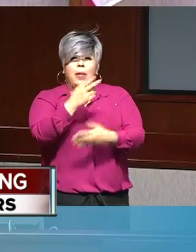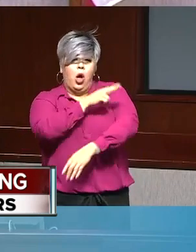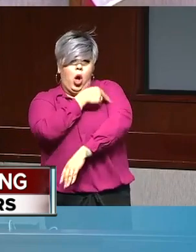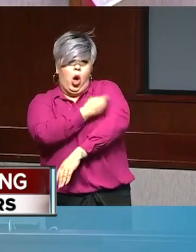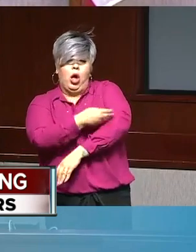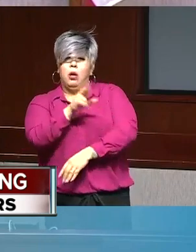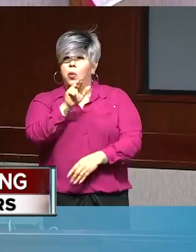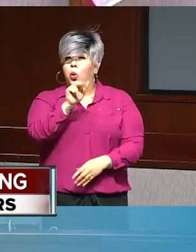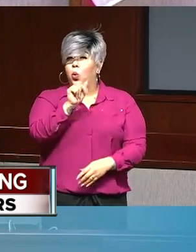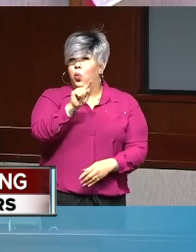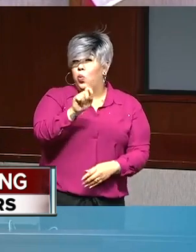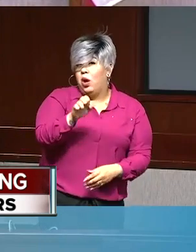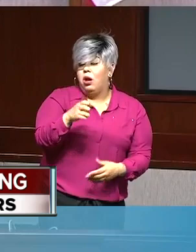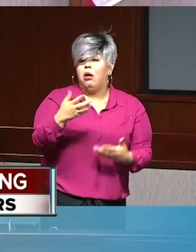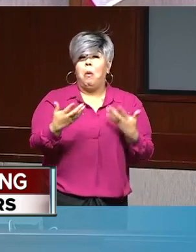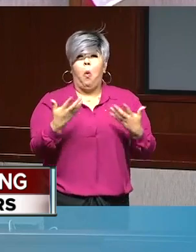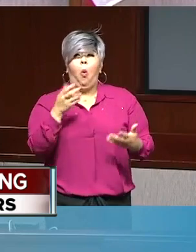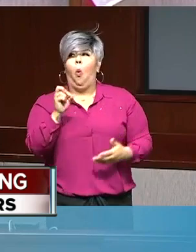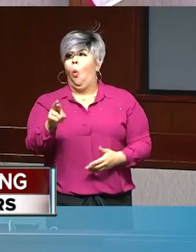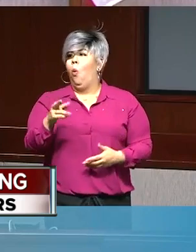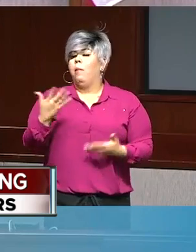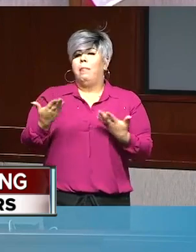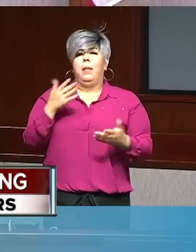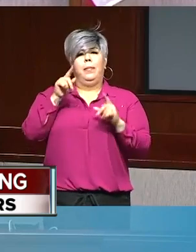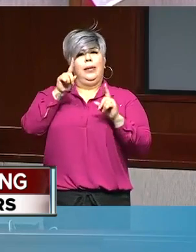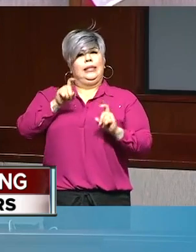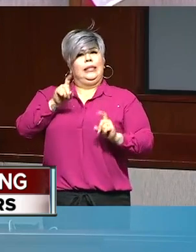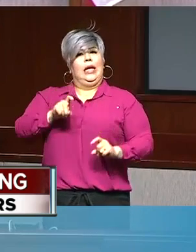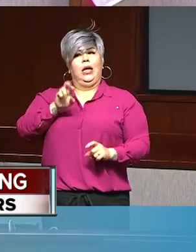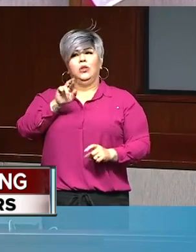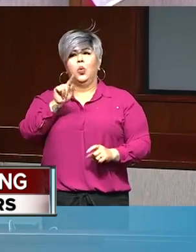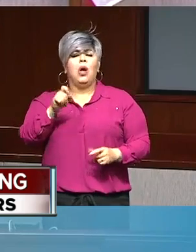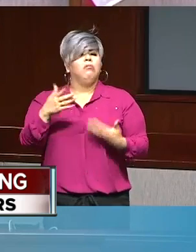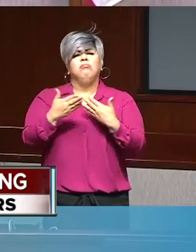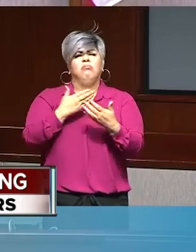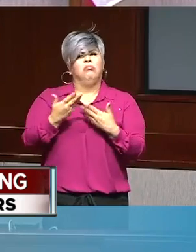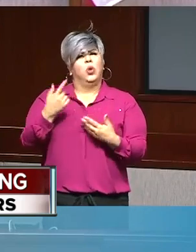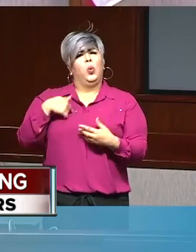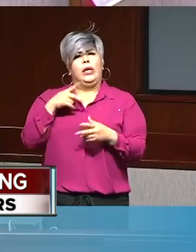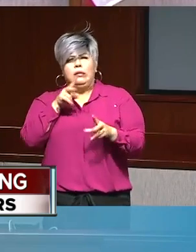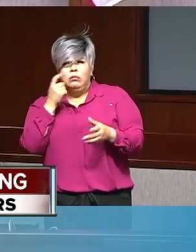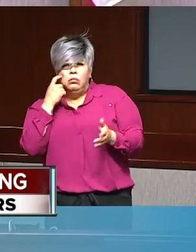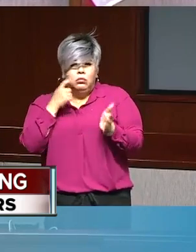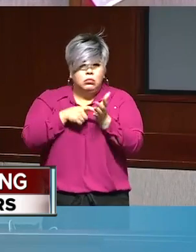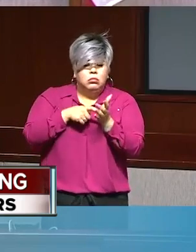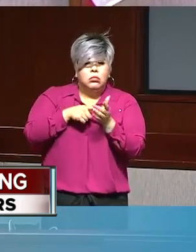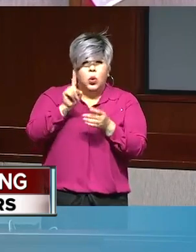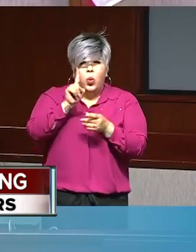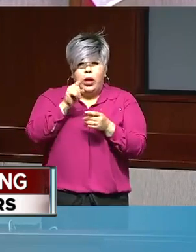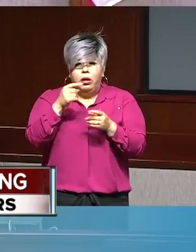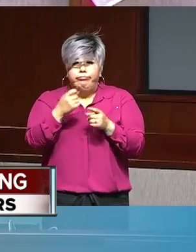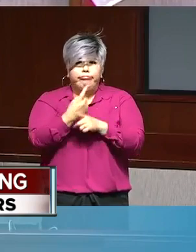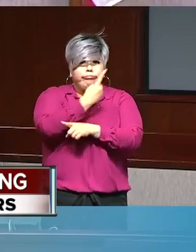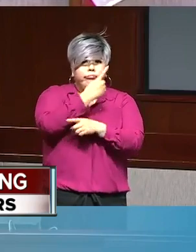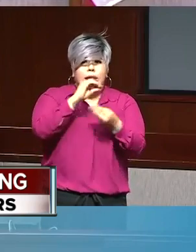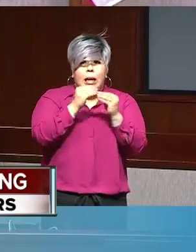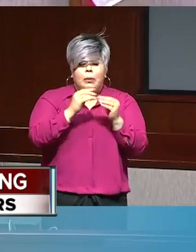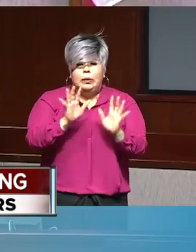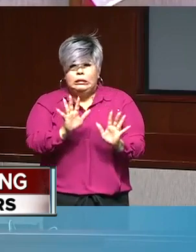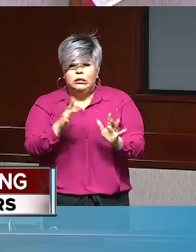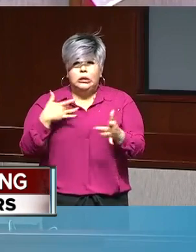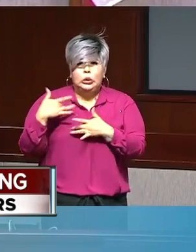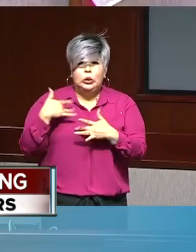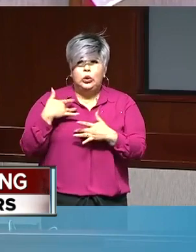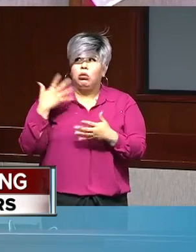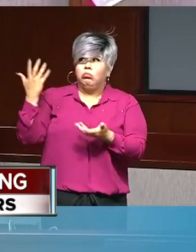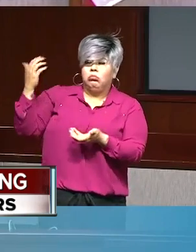earlier, the testing rates, positivity rates, things like that. Where we see trends that are worrisome, we